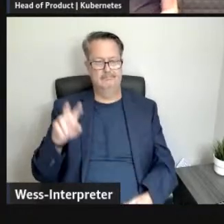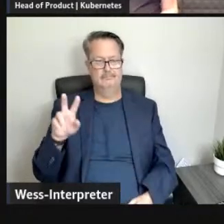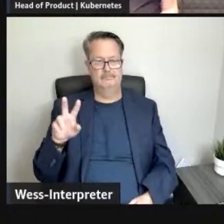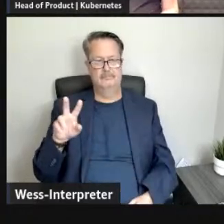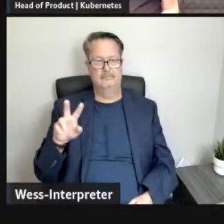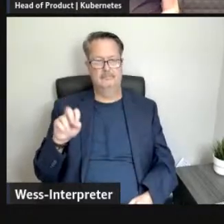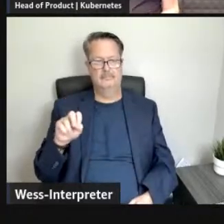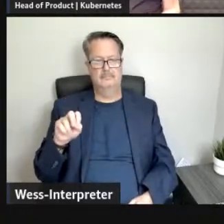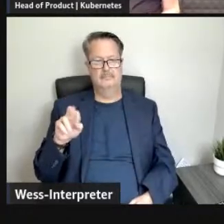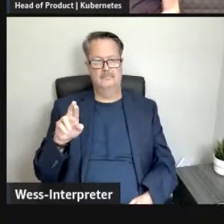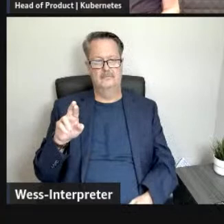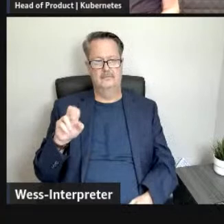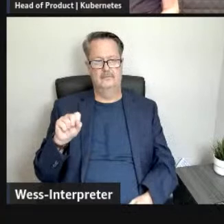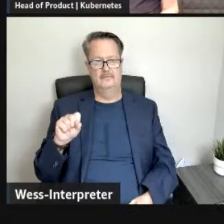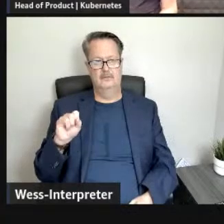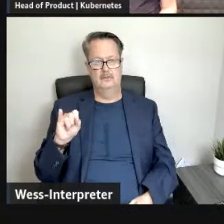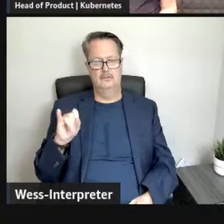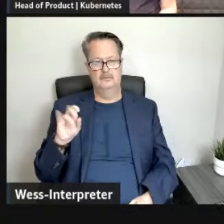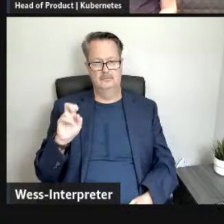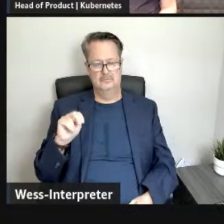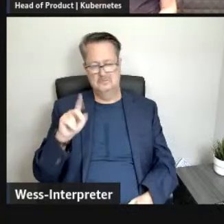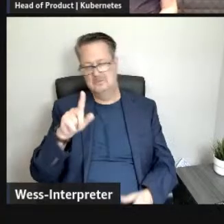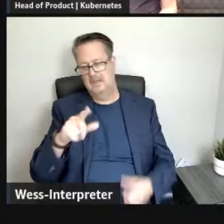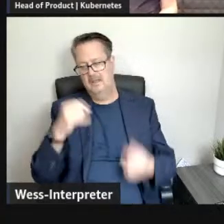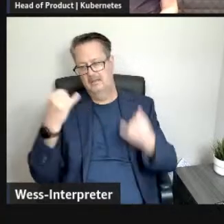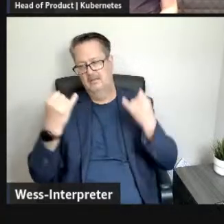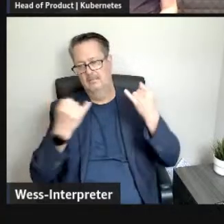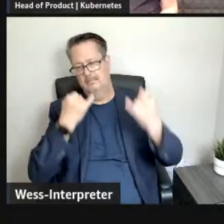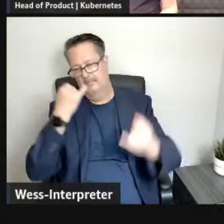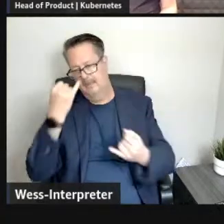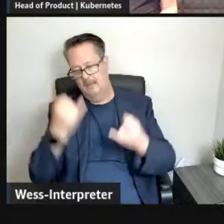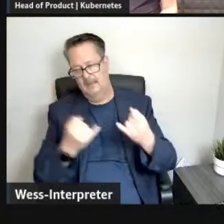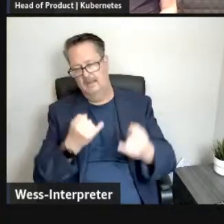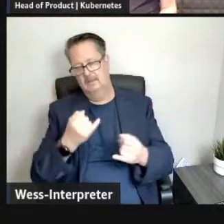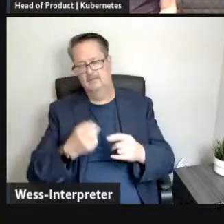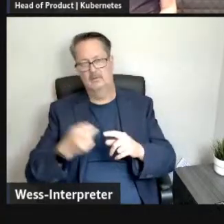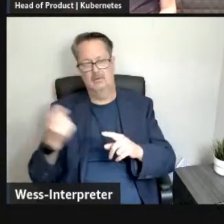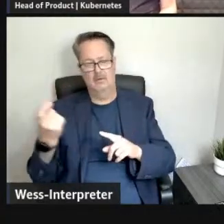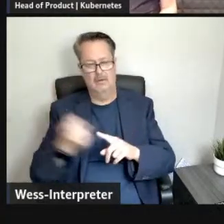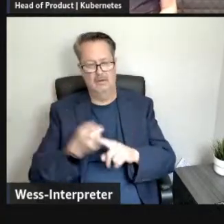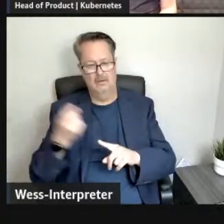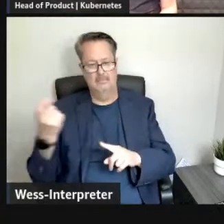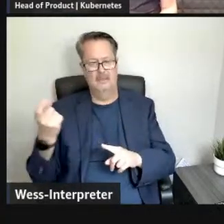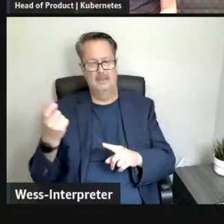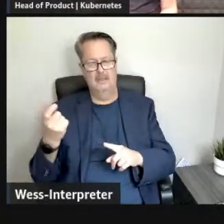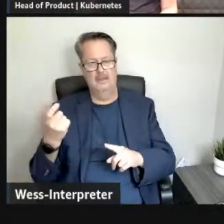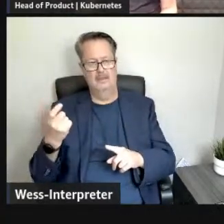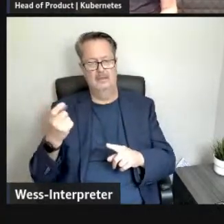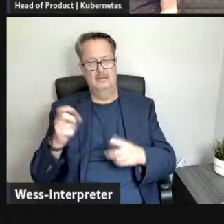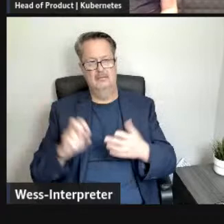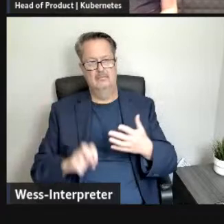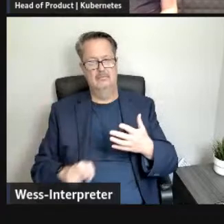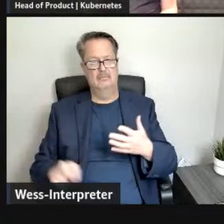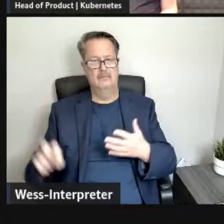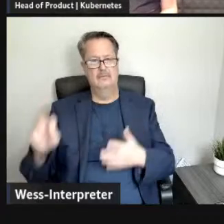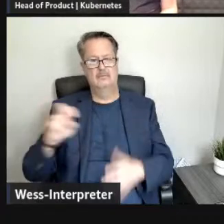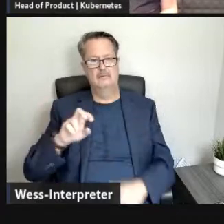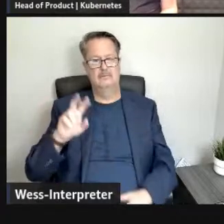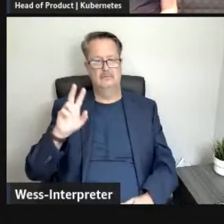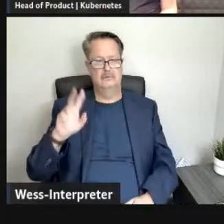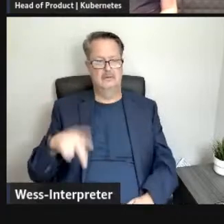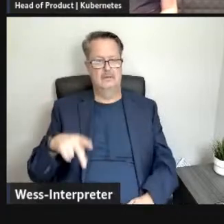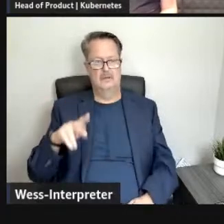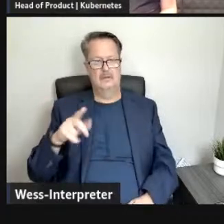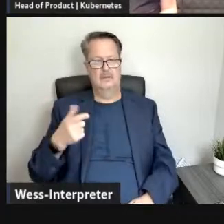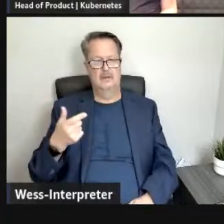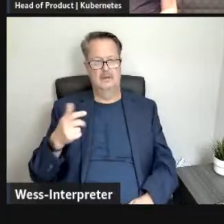can imagine you can start to actually begin to automate and move towards upgrades in a more automated fashion. But in order to